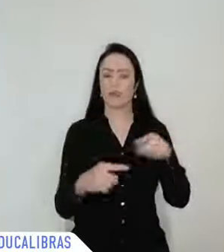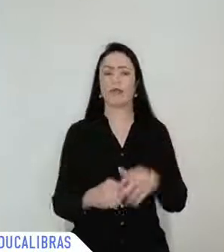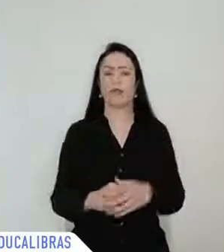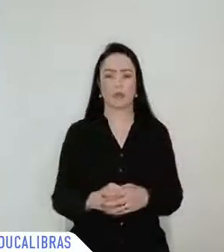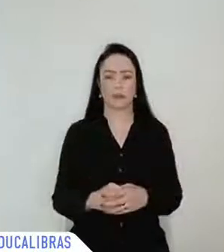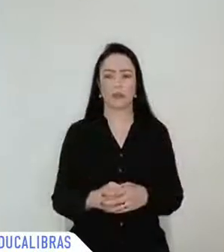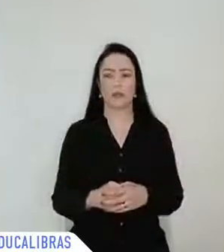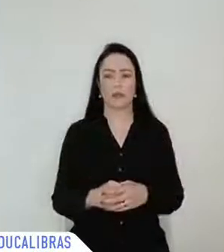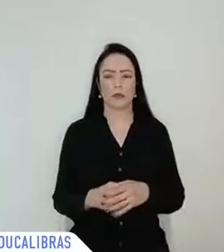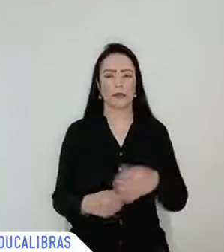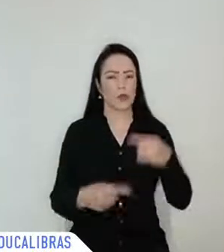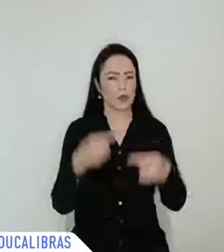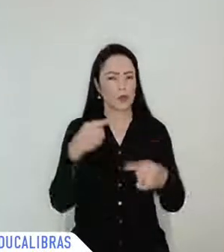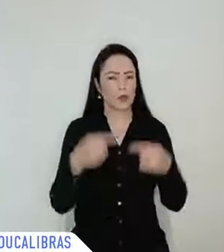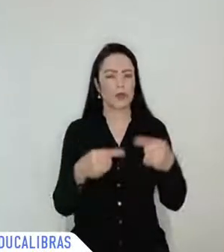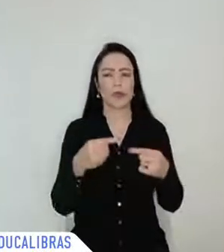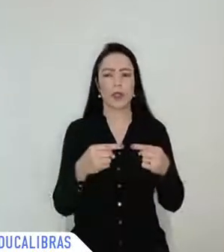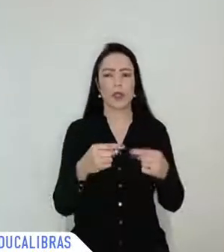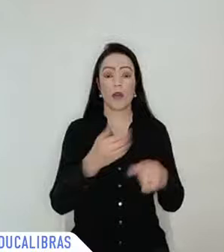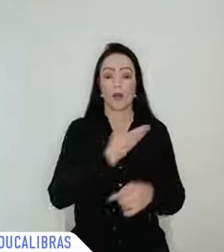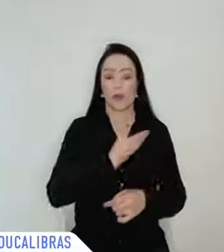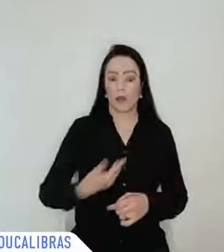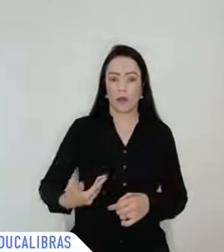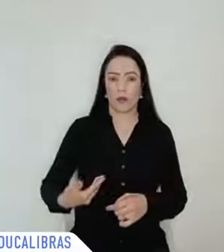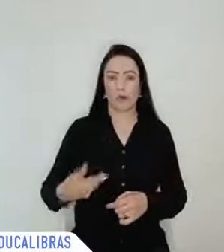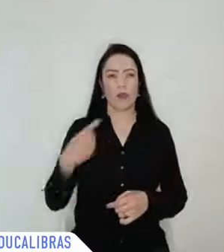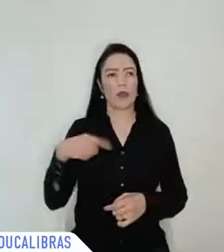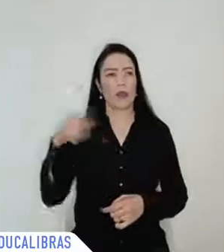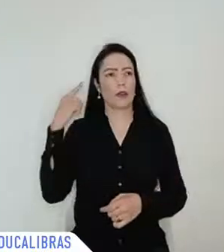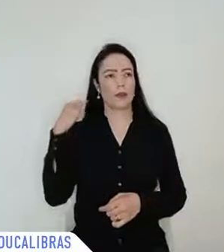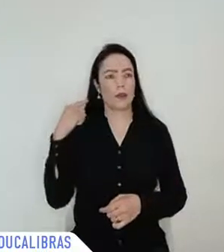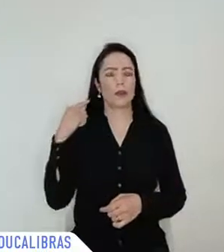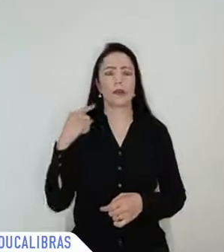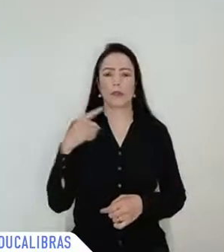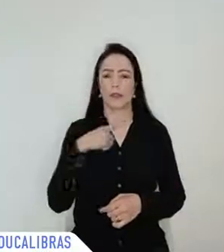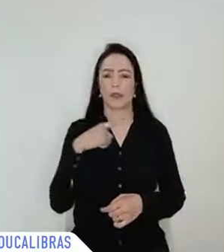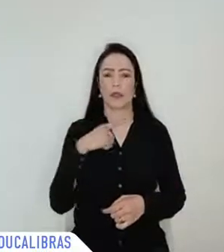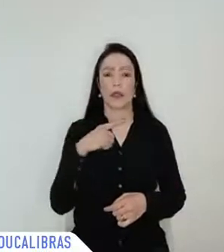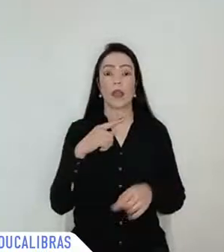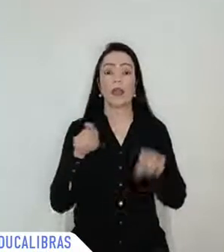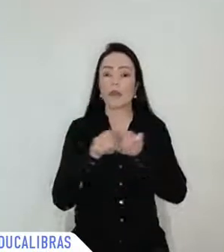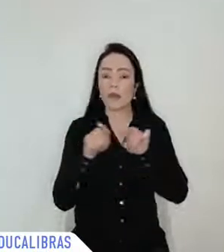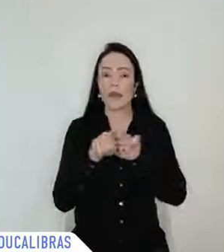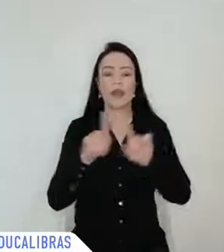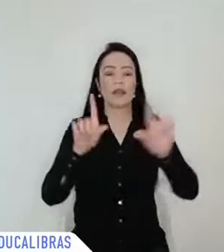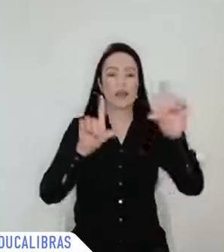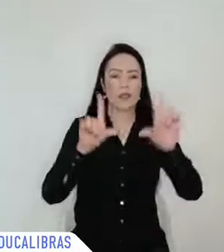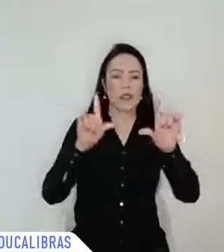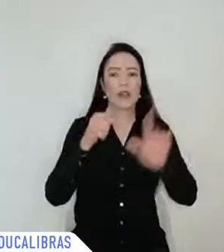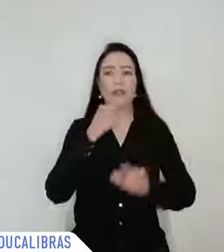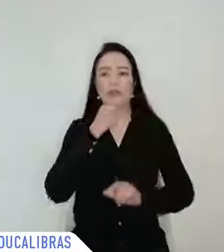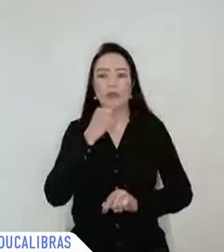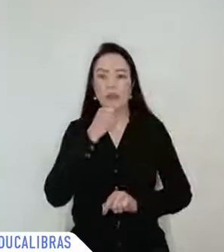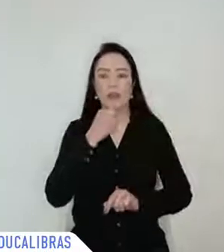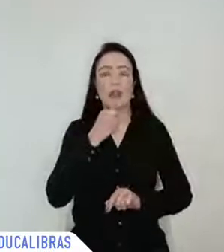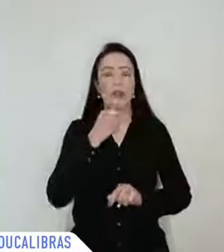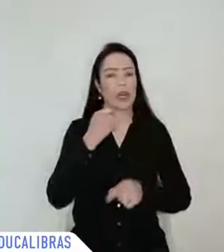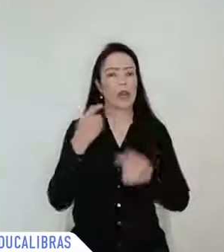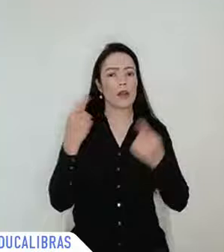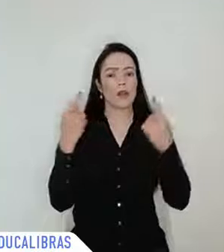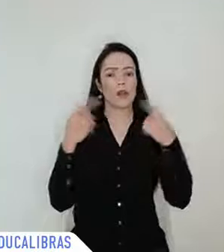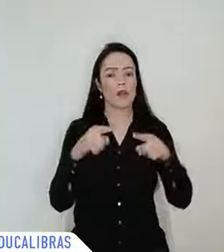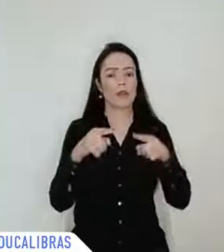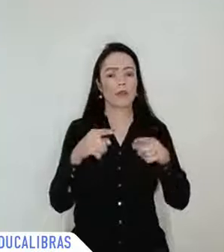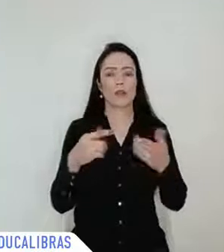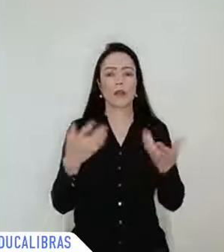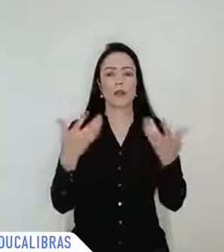have daily attacks. We have the attractions between the press and the government